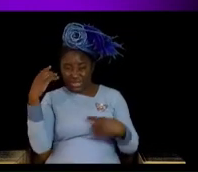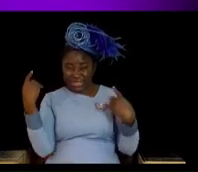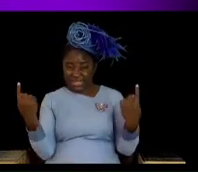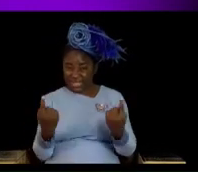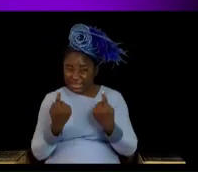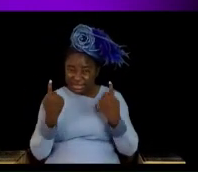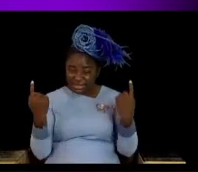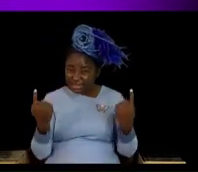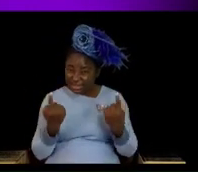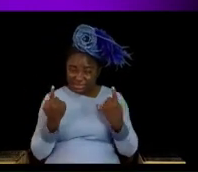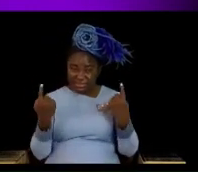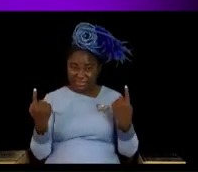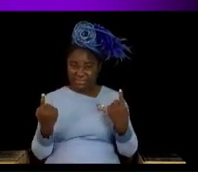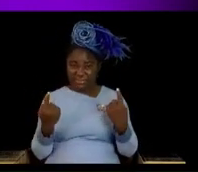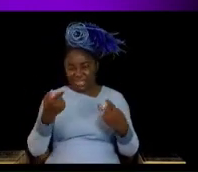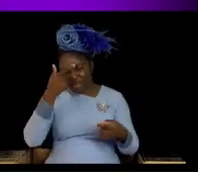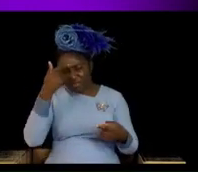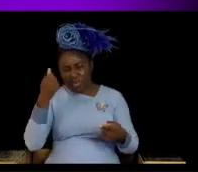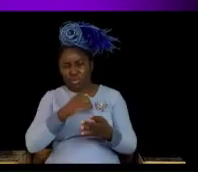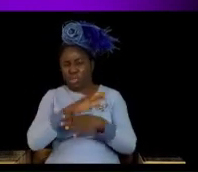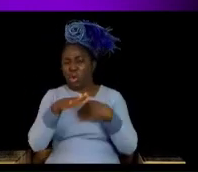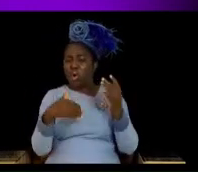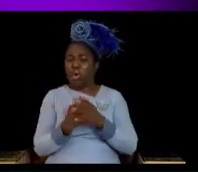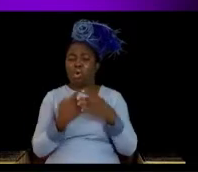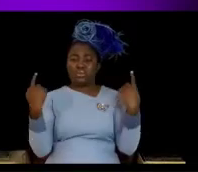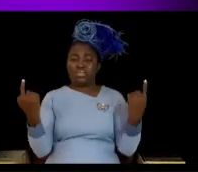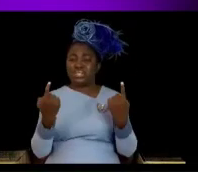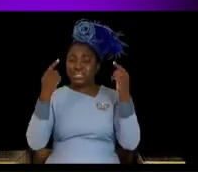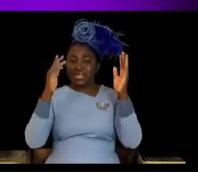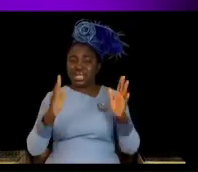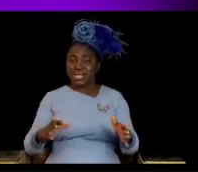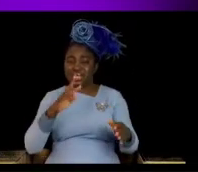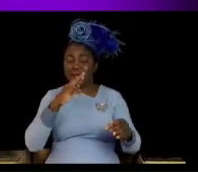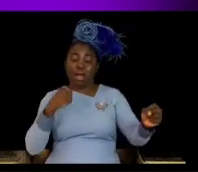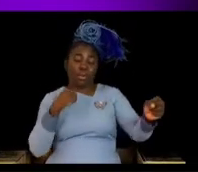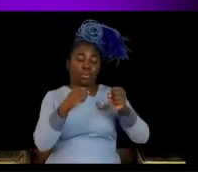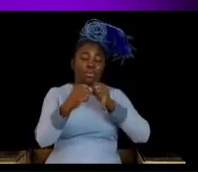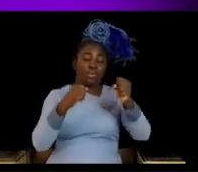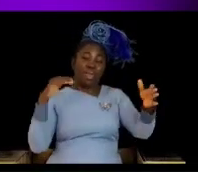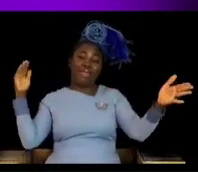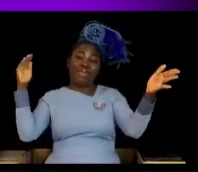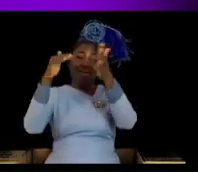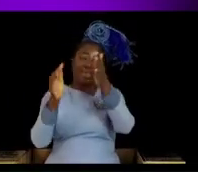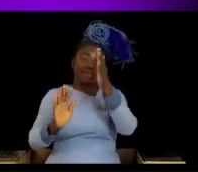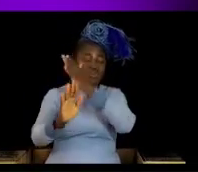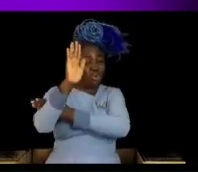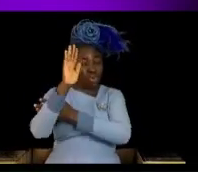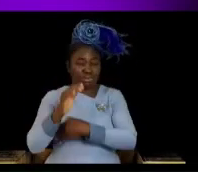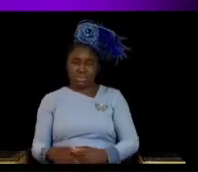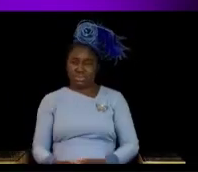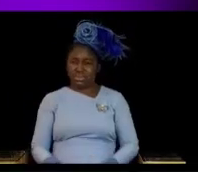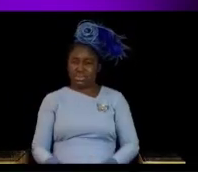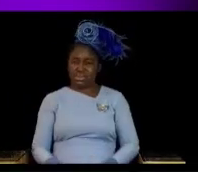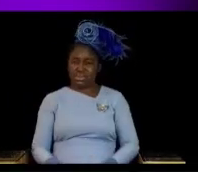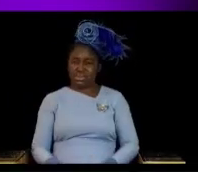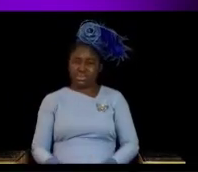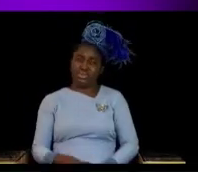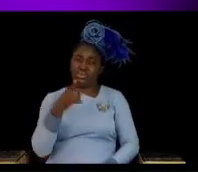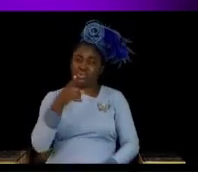because all sinners are waging war against God. You are a